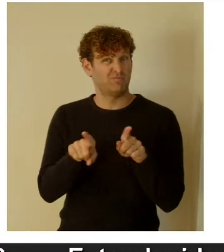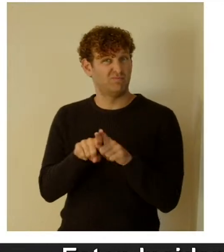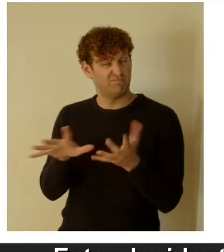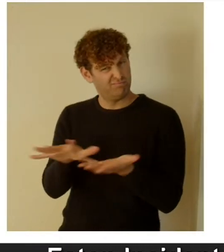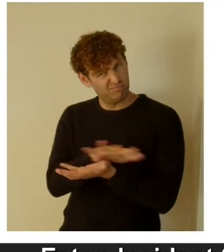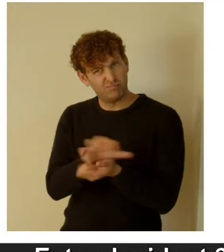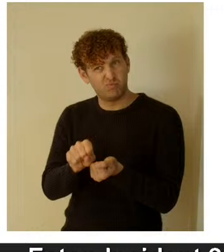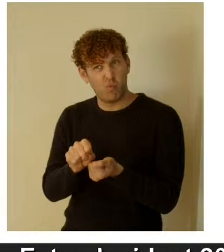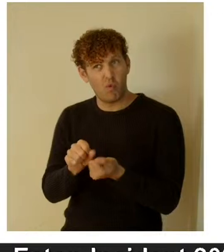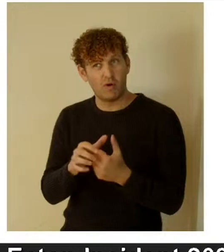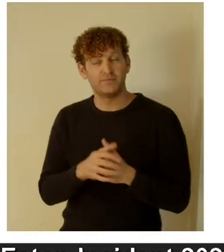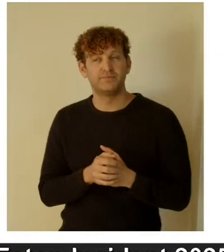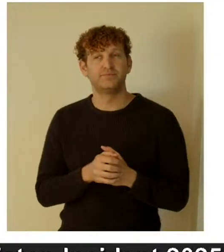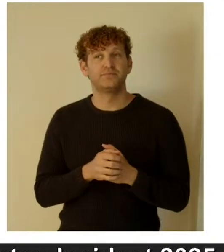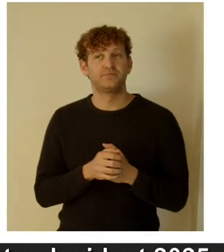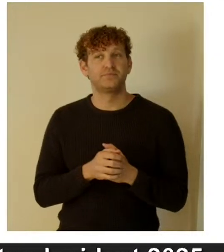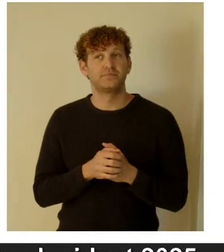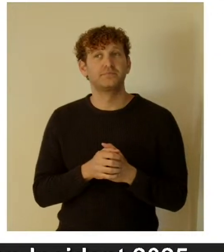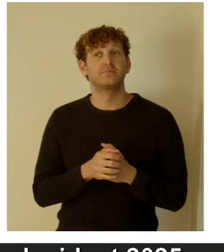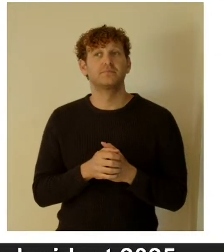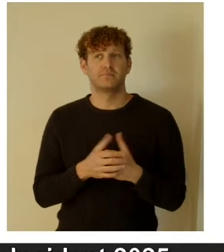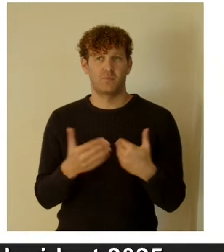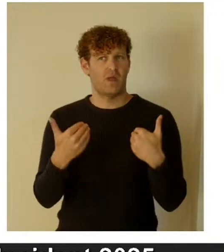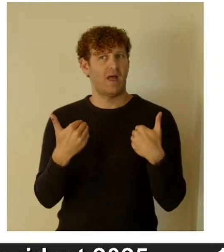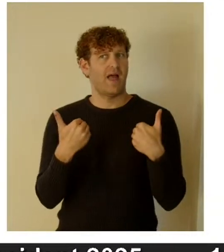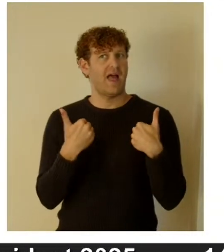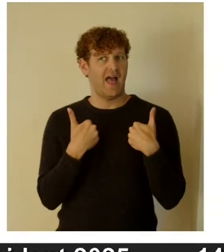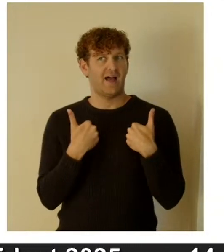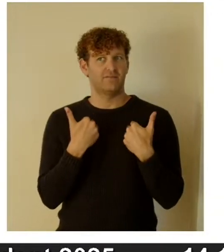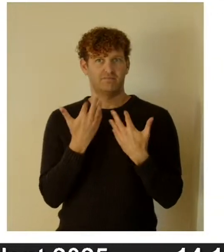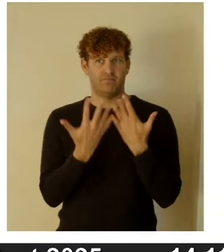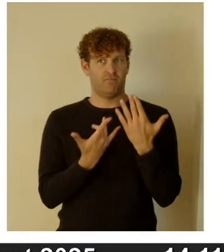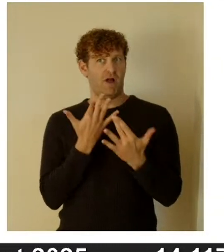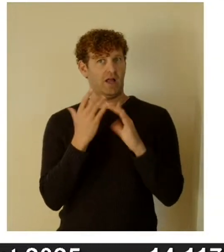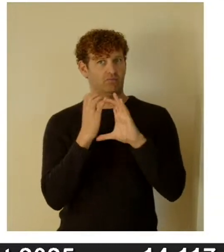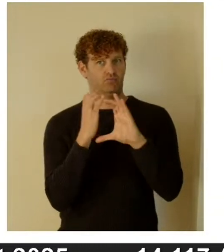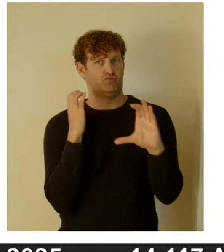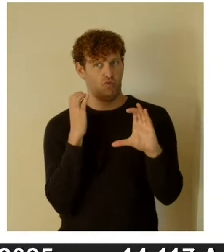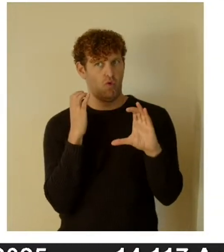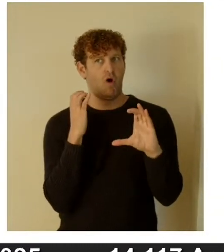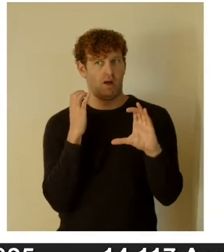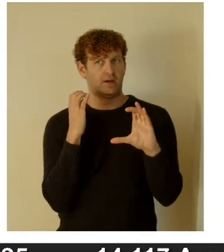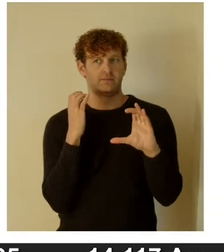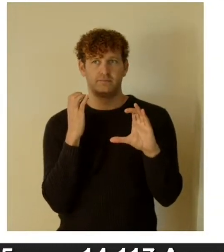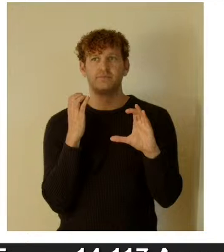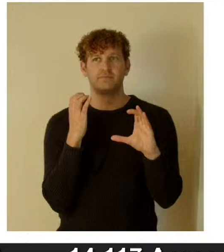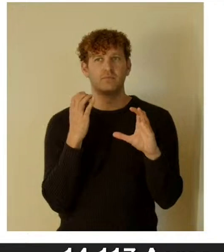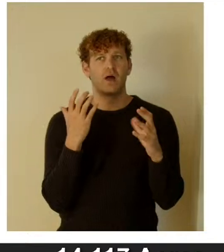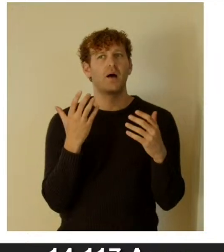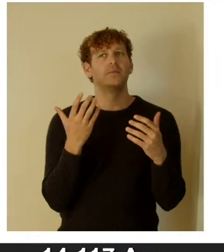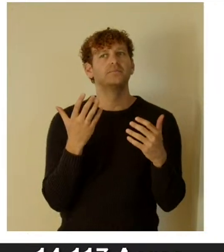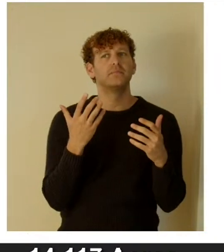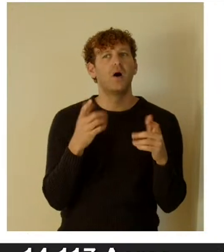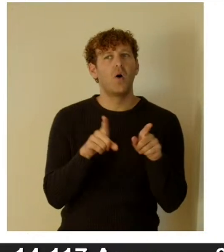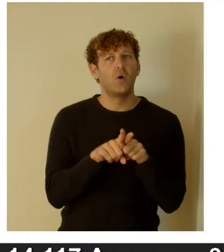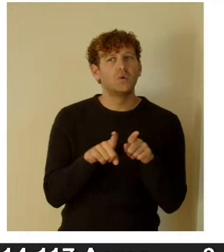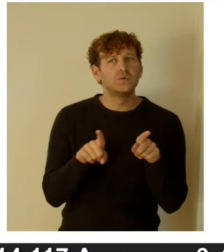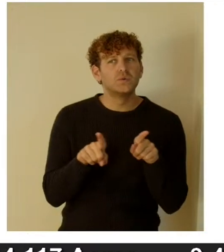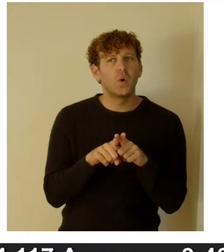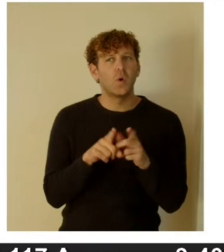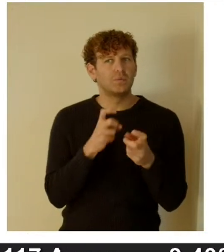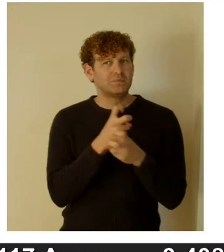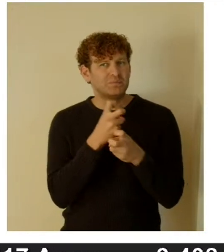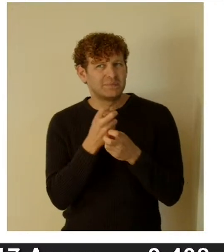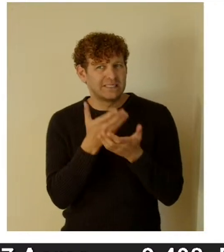and fire engines in here continue to work and mop up. We have a hazardous materials team that is assigned to assist our urban search